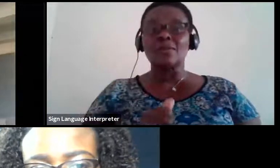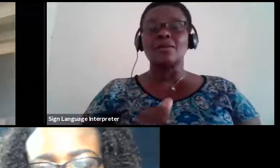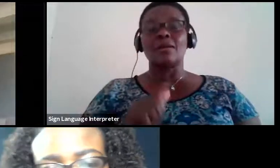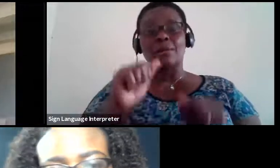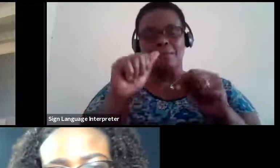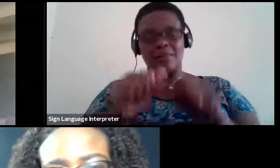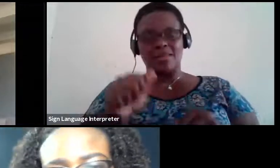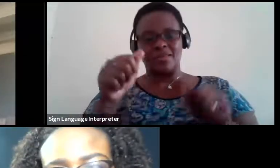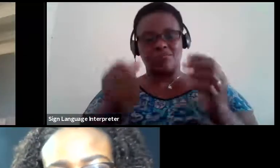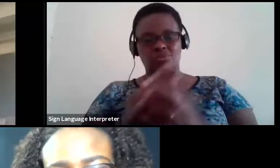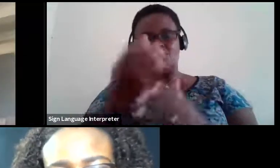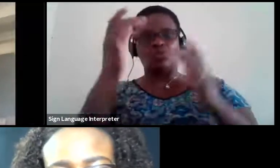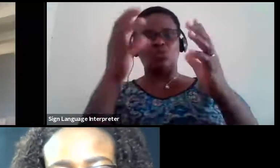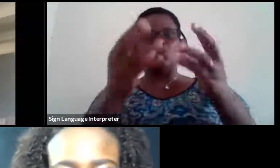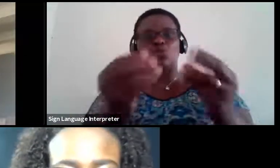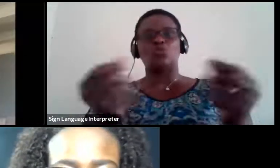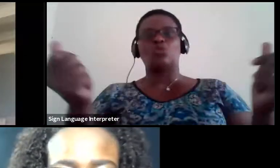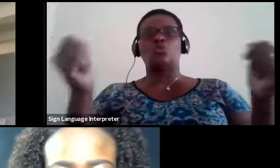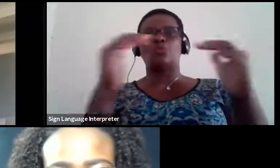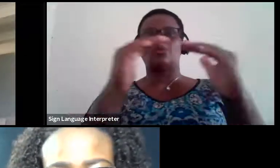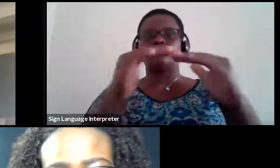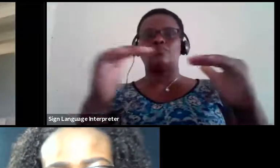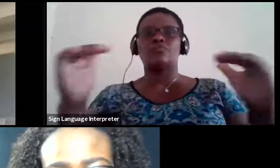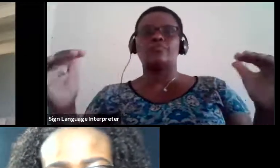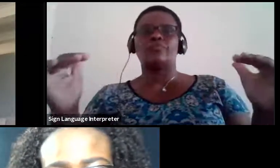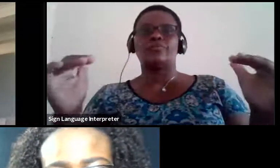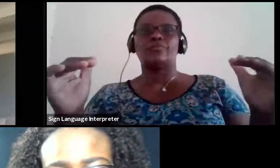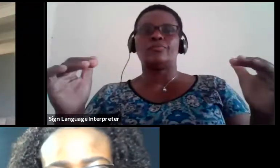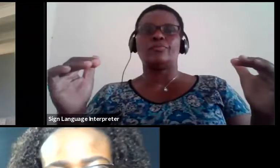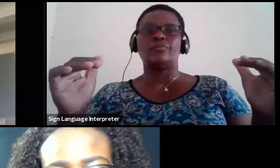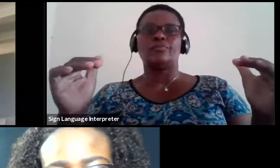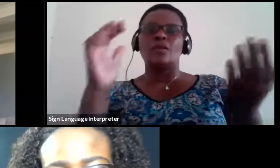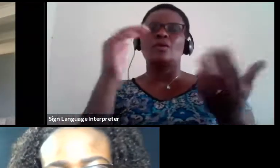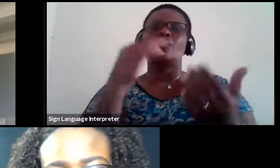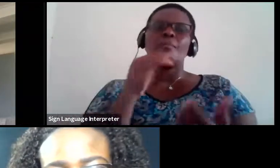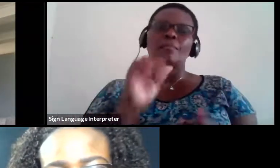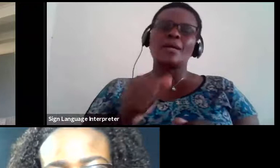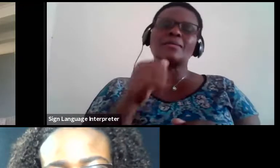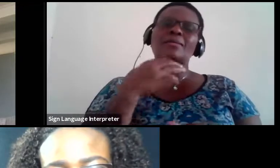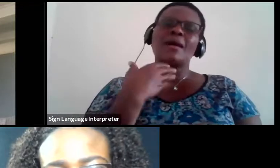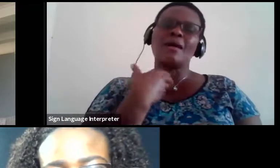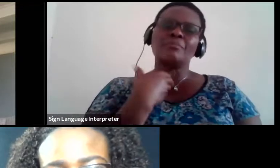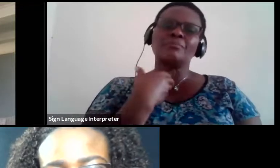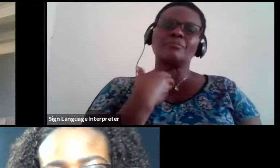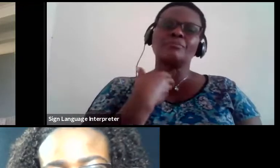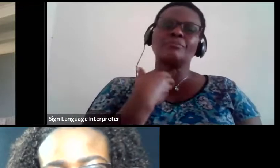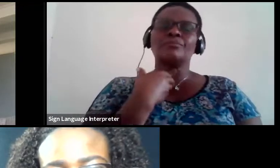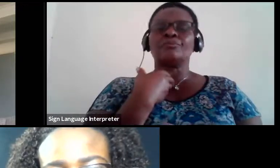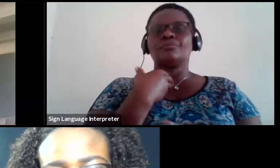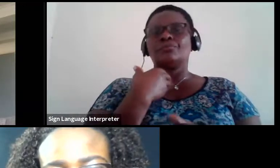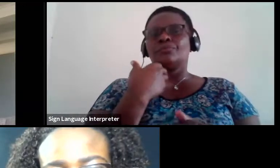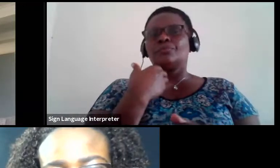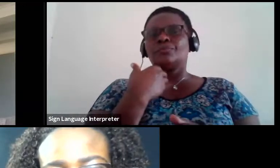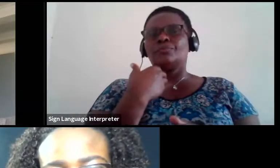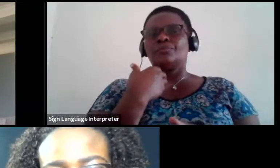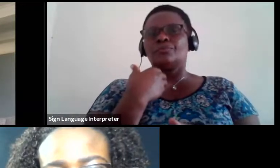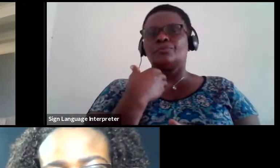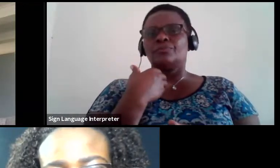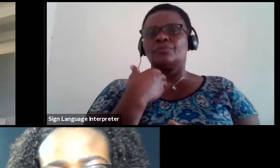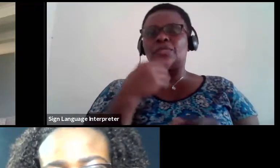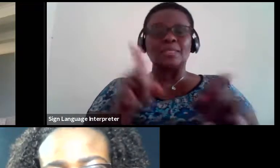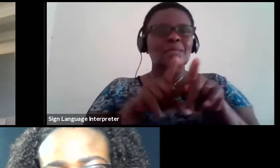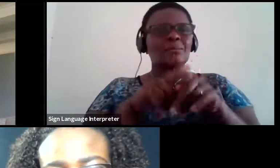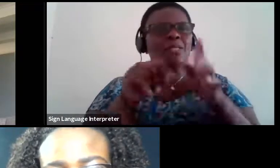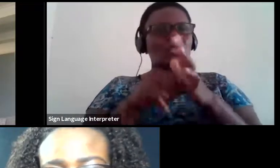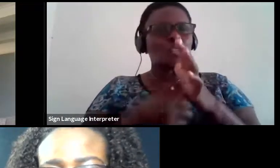us needing goodwill. And also when it comes to the issue of policies, we also need to know to make it so inclusive,